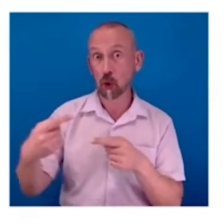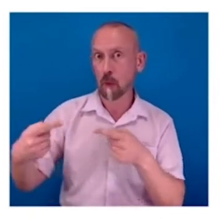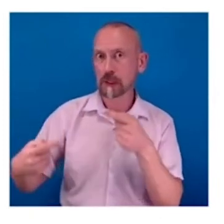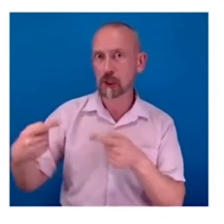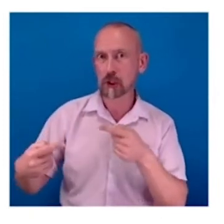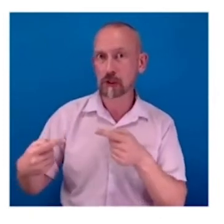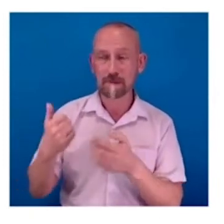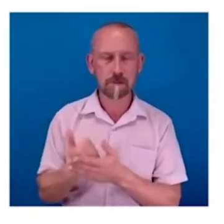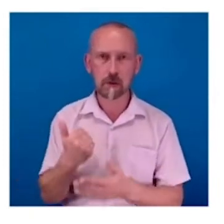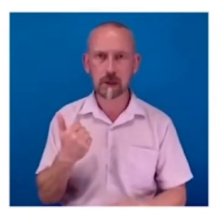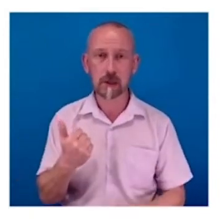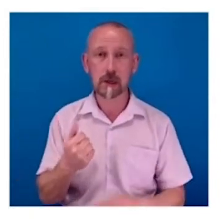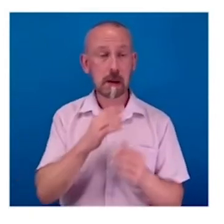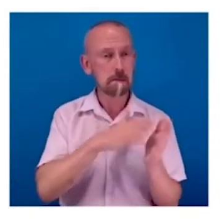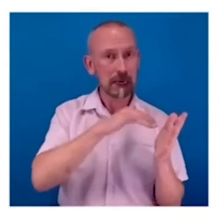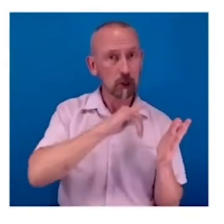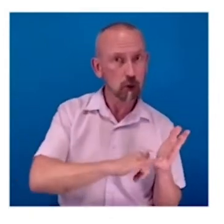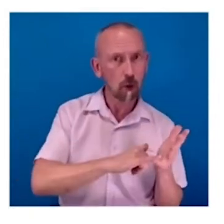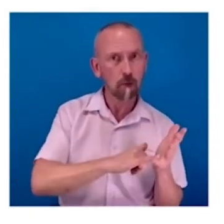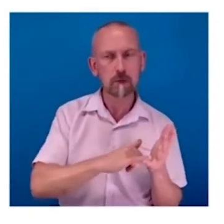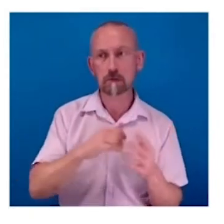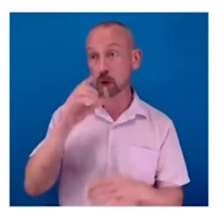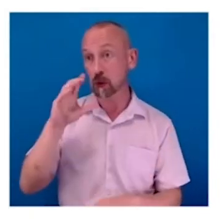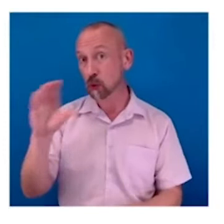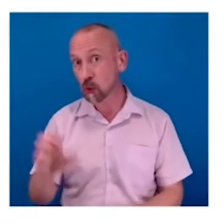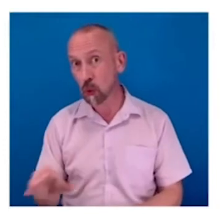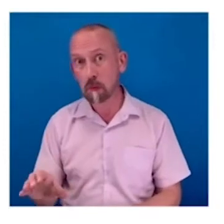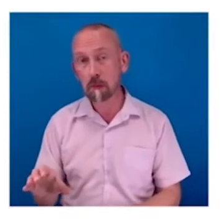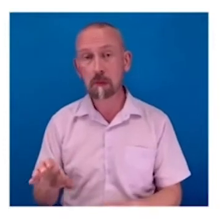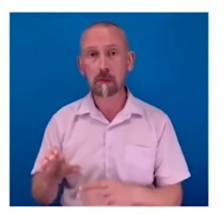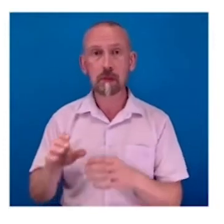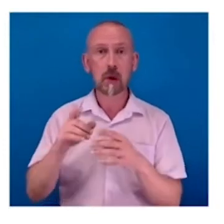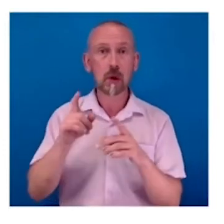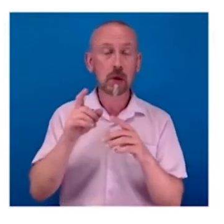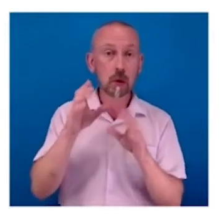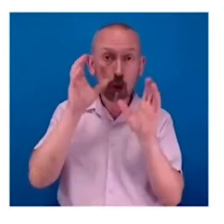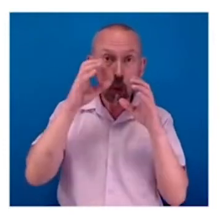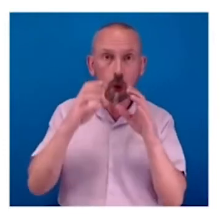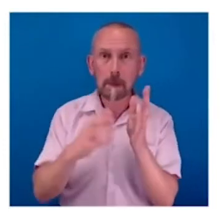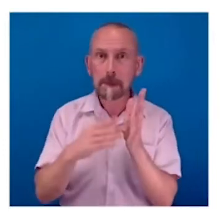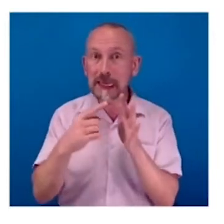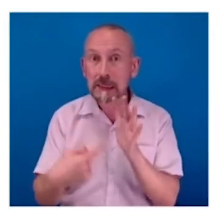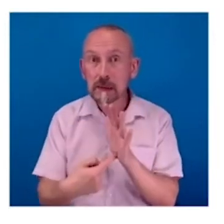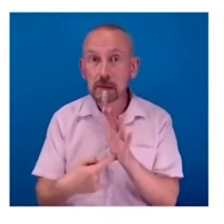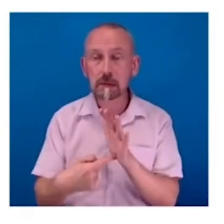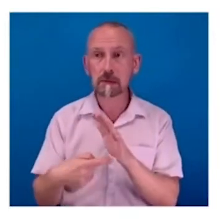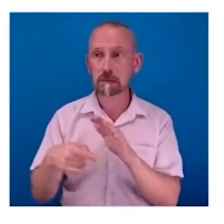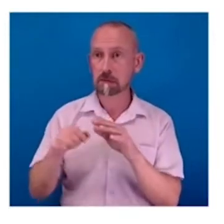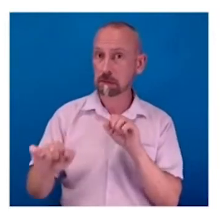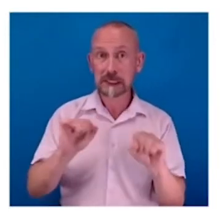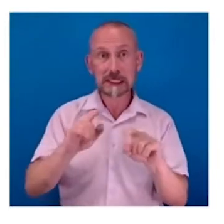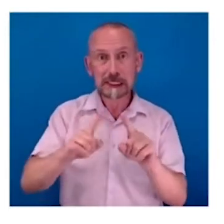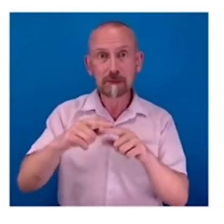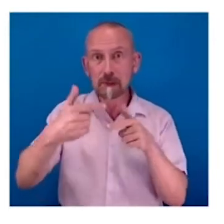and Zoom and Google Meet and all these different companies that are bringing people together. They're competing on accessibility.